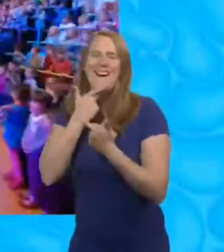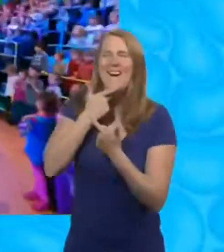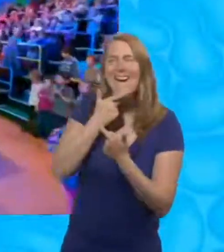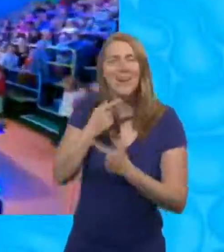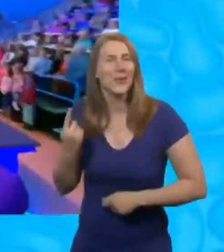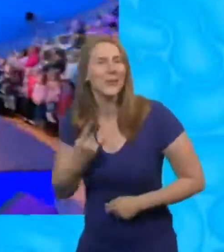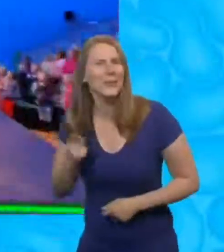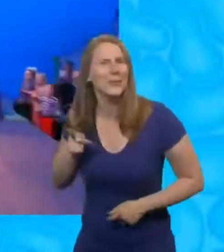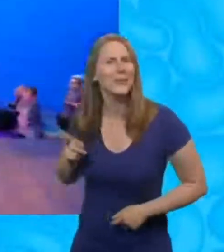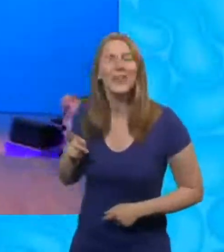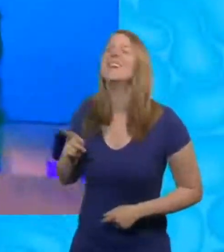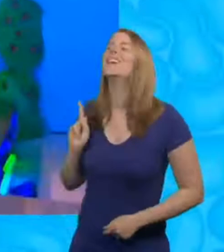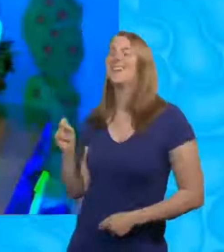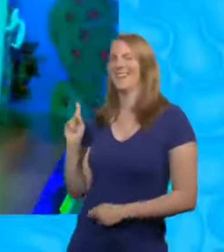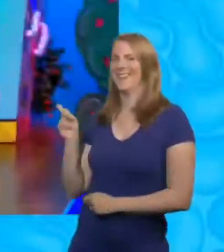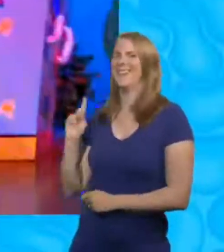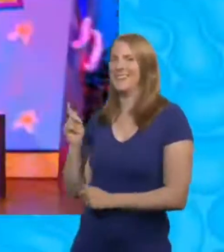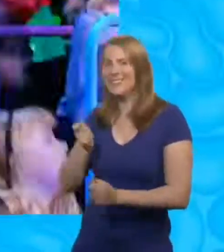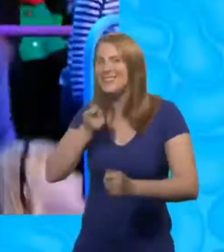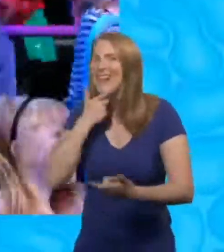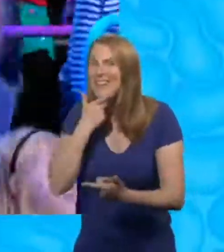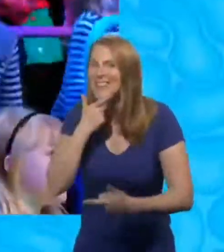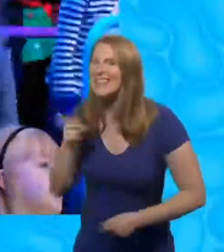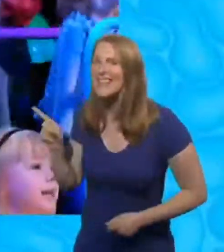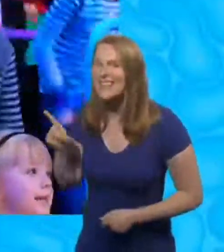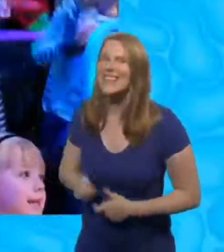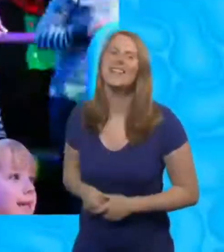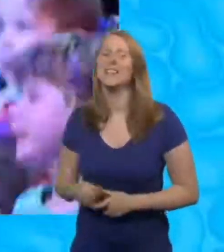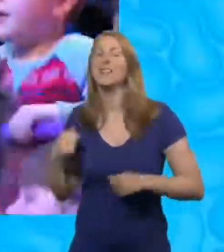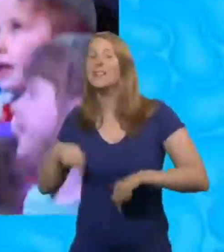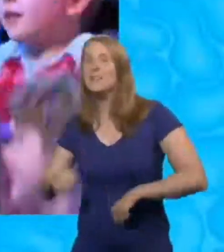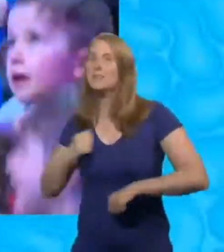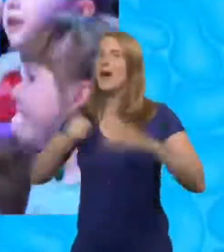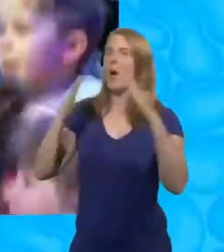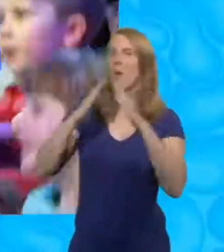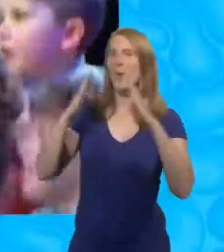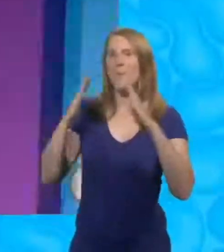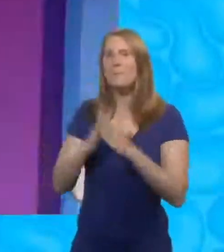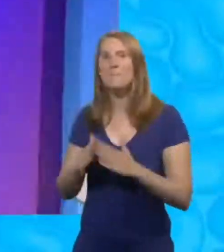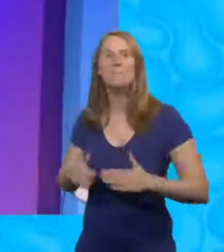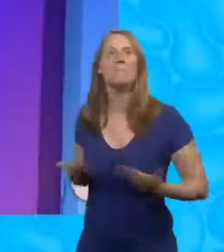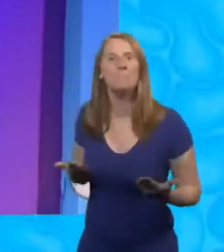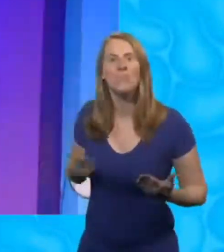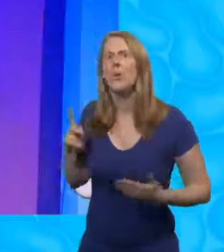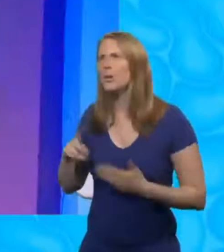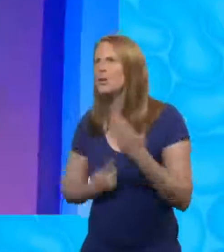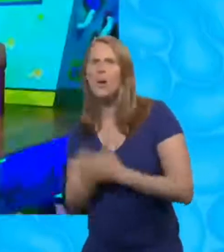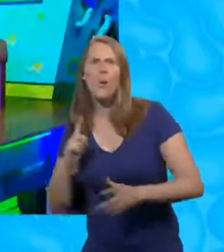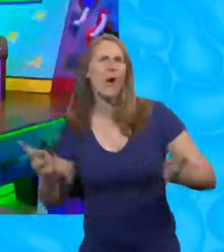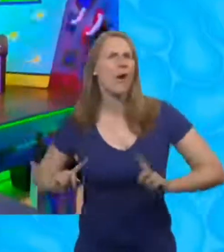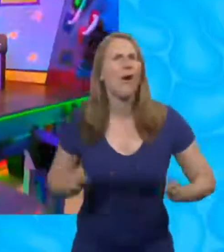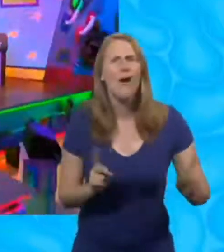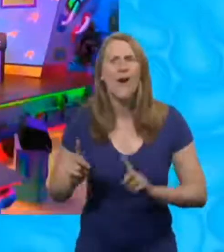face. He's Justin! Hey! And this is my place. What's going on? Here we go!